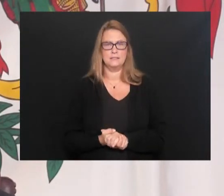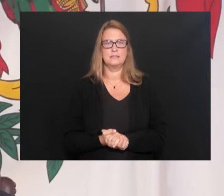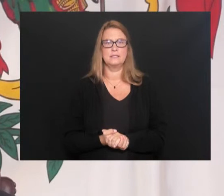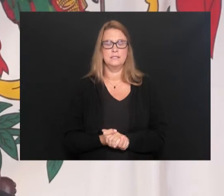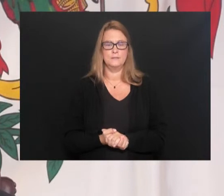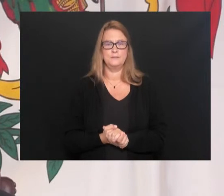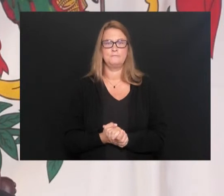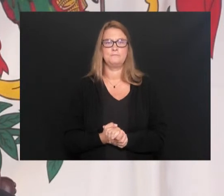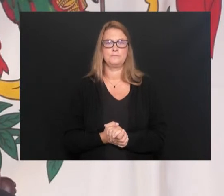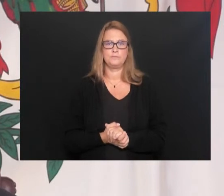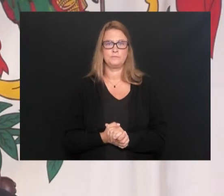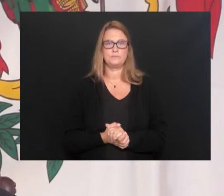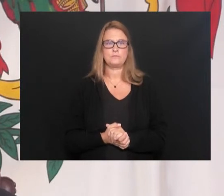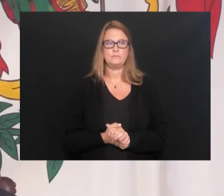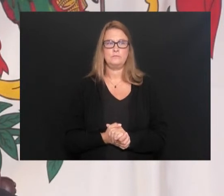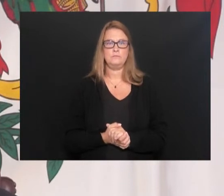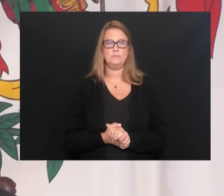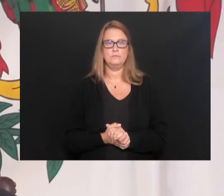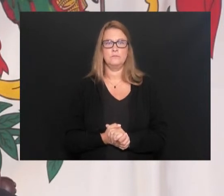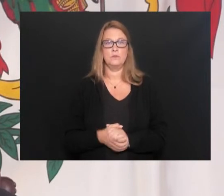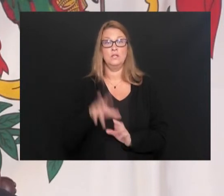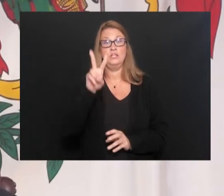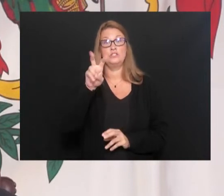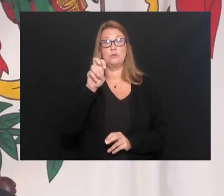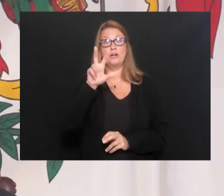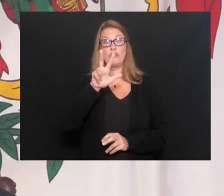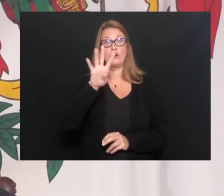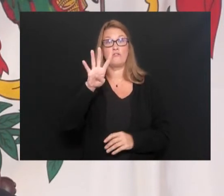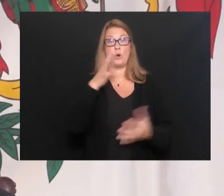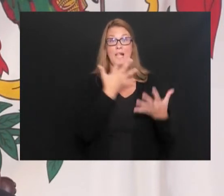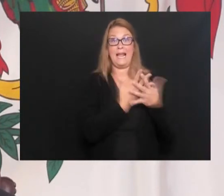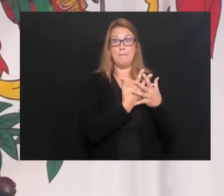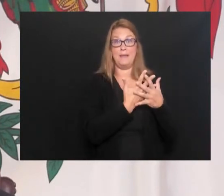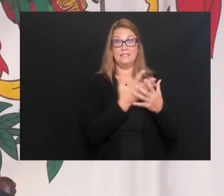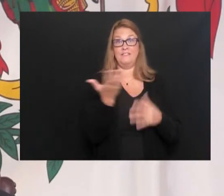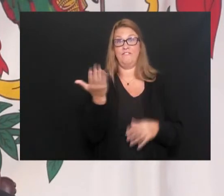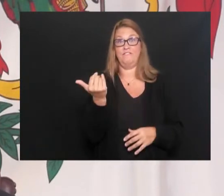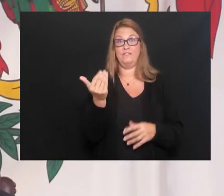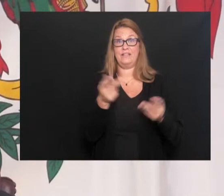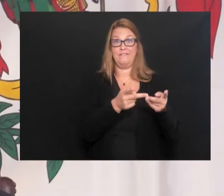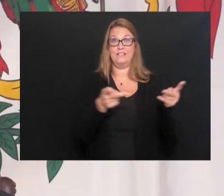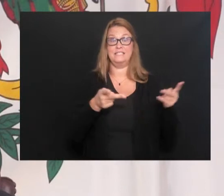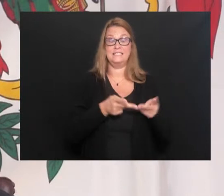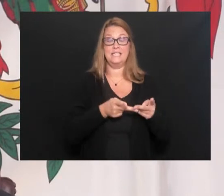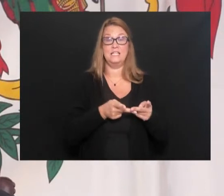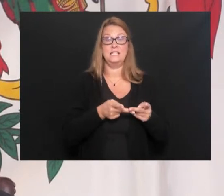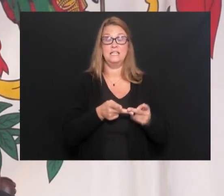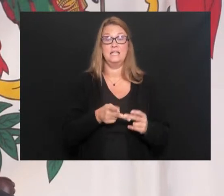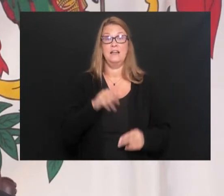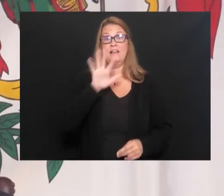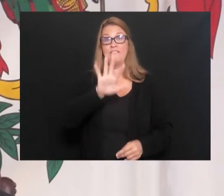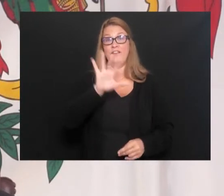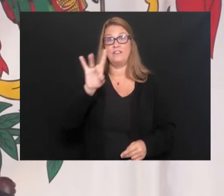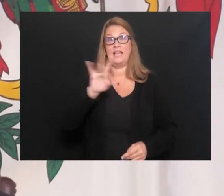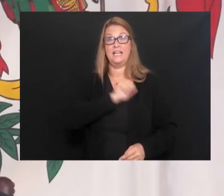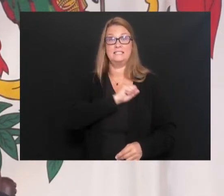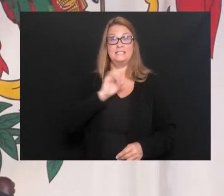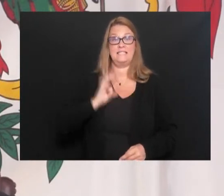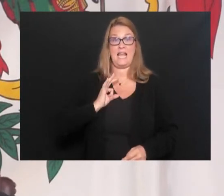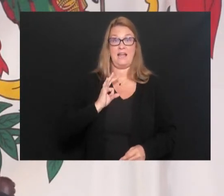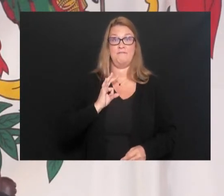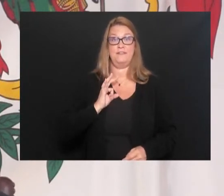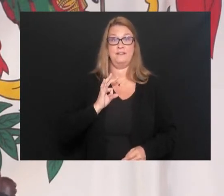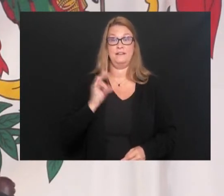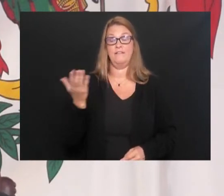terrific. Okay, we got 234 inmates at 15 facilities that have this, and 58 staff people at